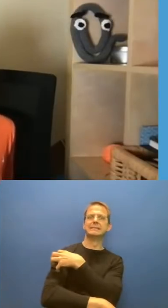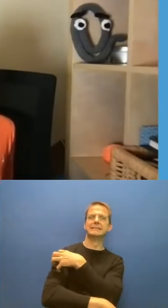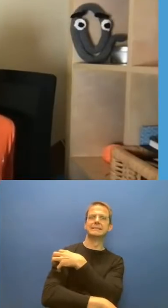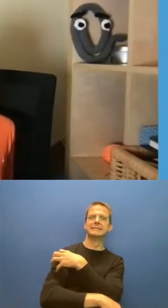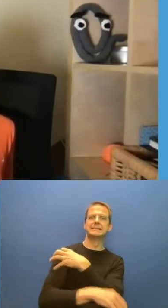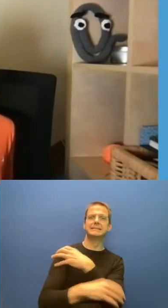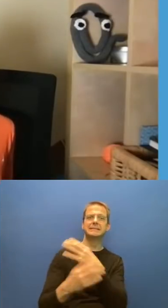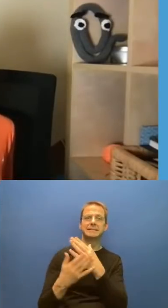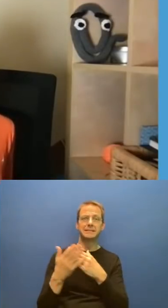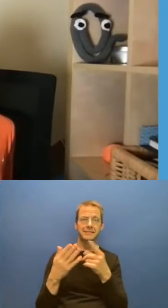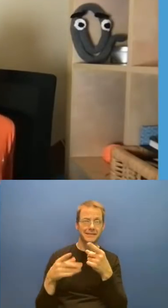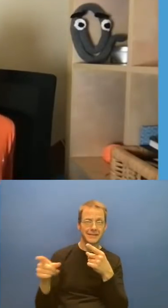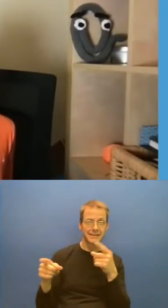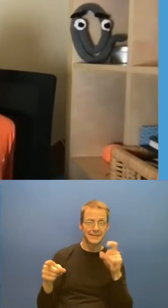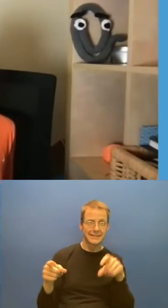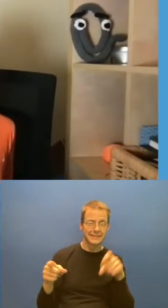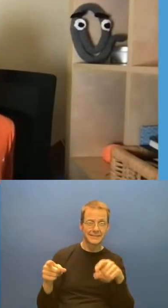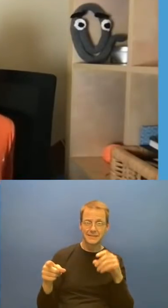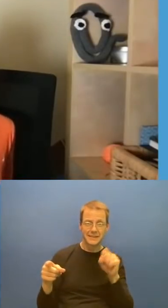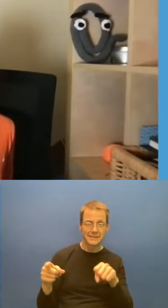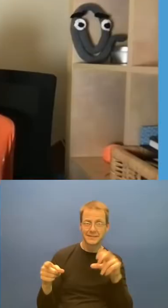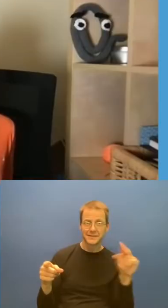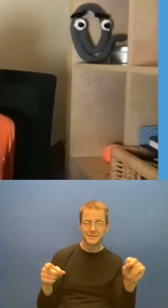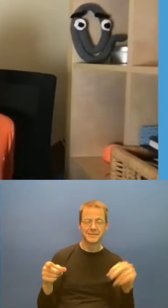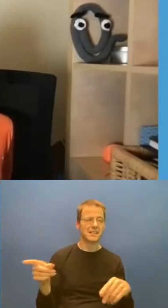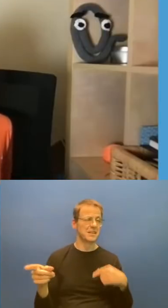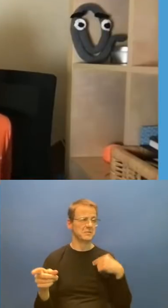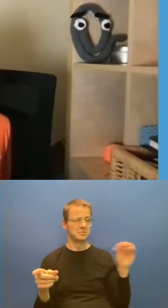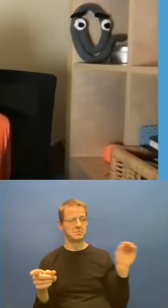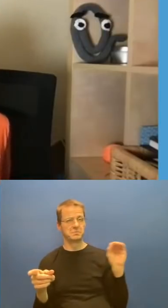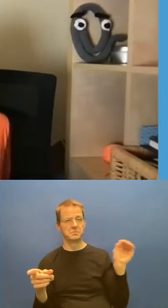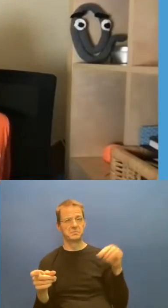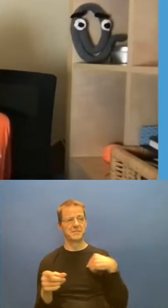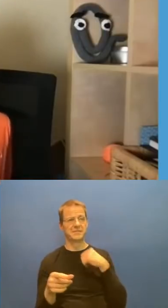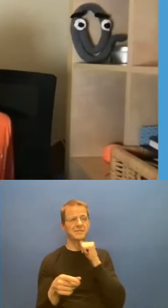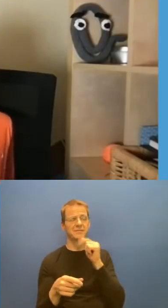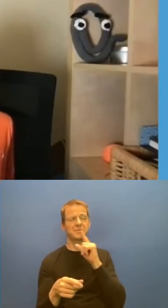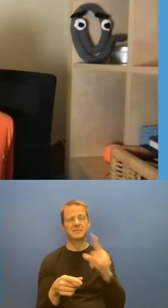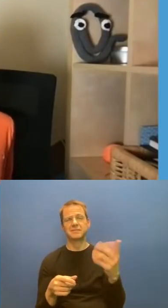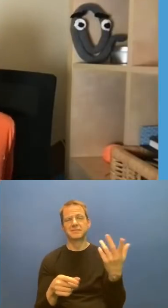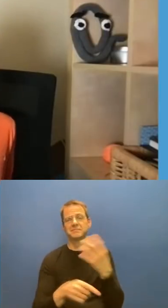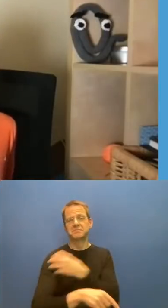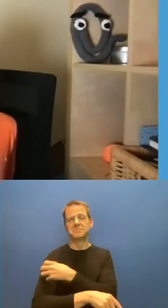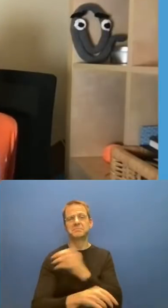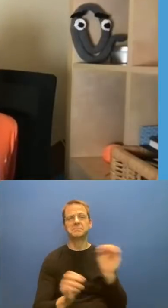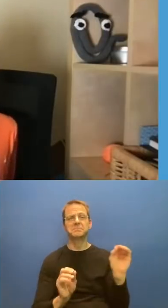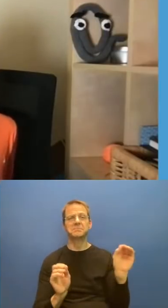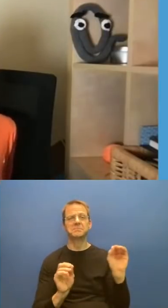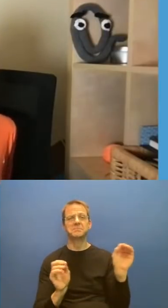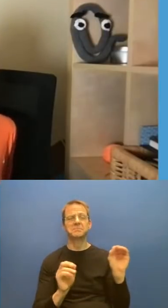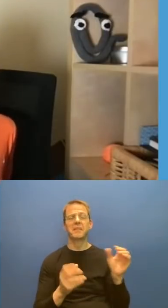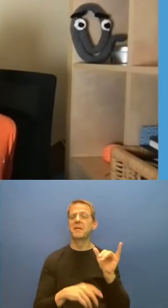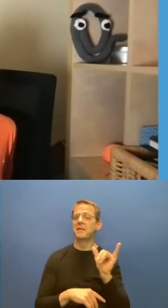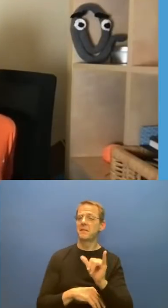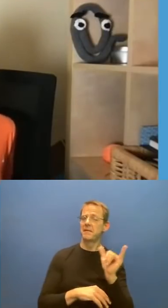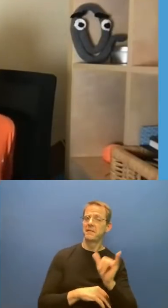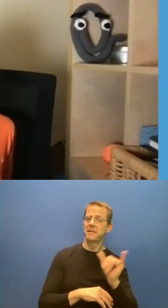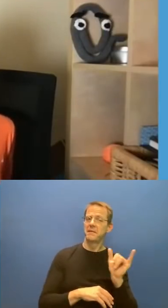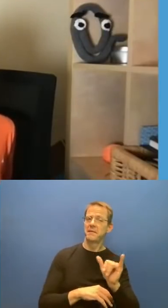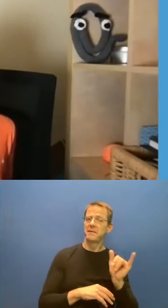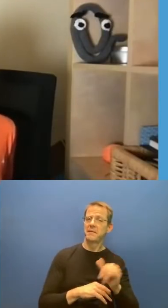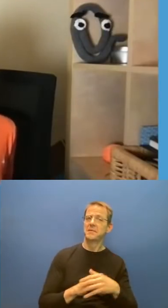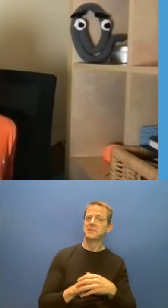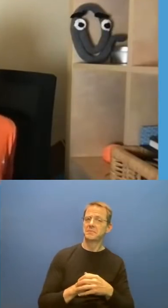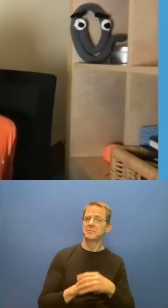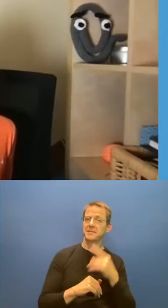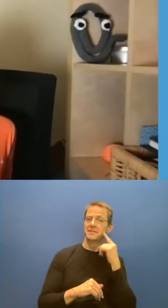I think that you must be much stronger than I am, because I